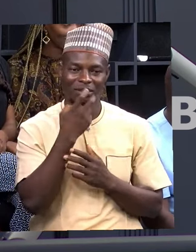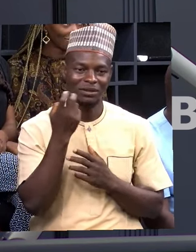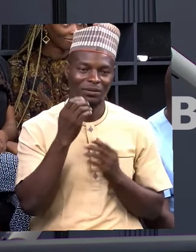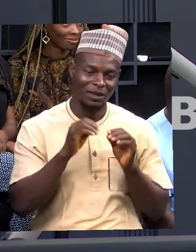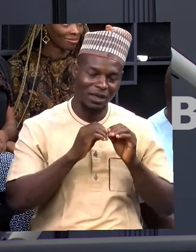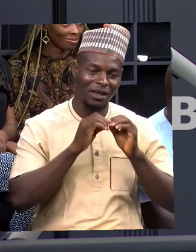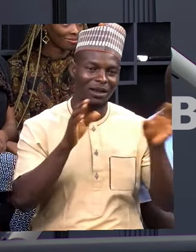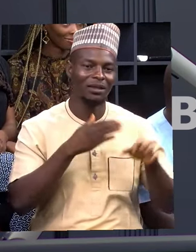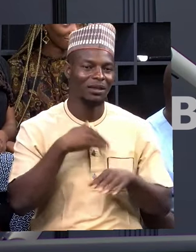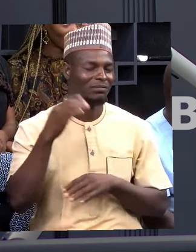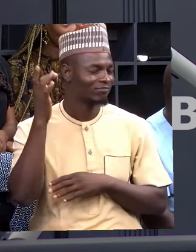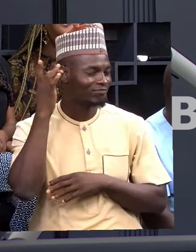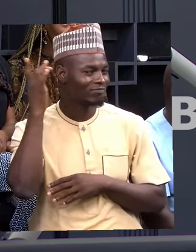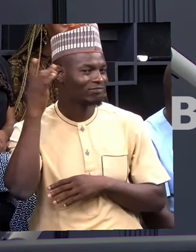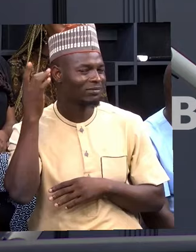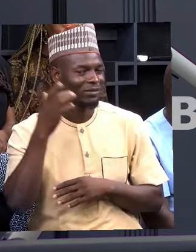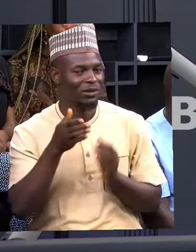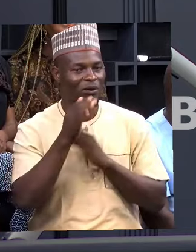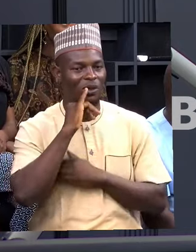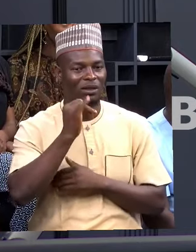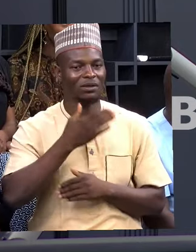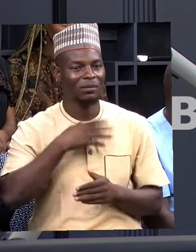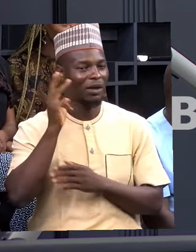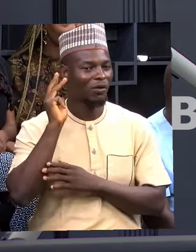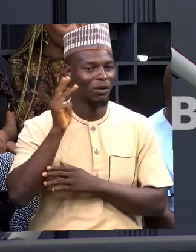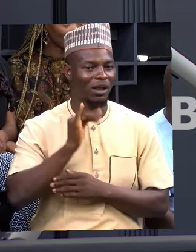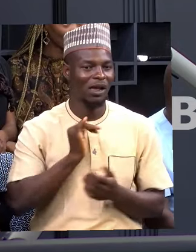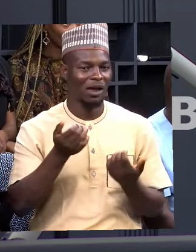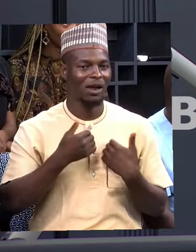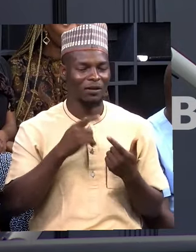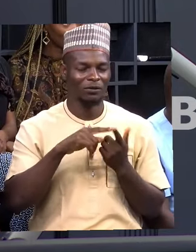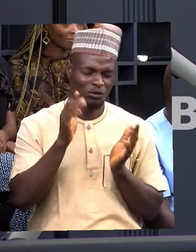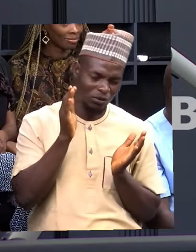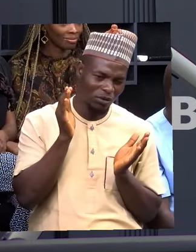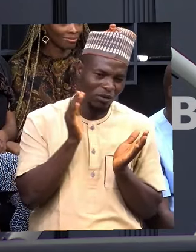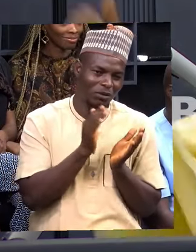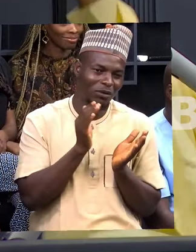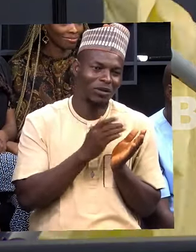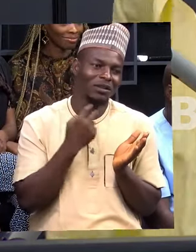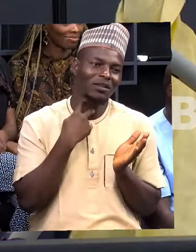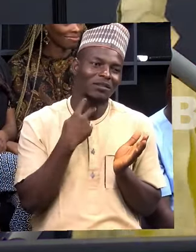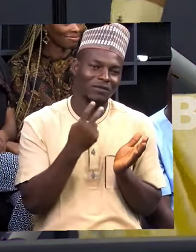audible. God is my witness. I had to lower the volume of my listening media.